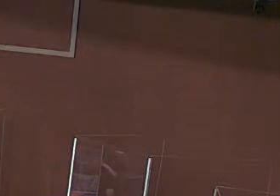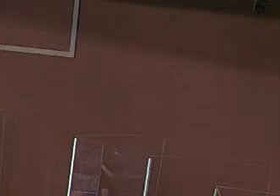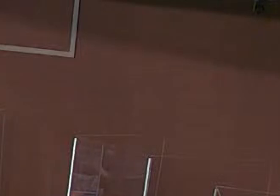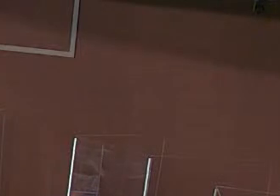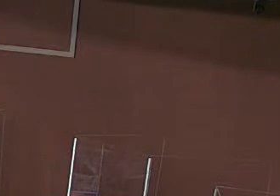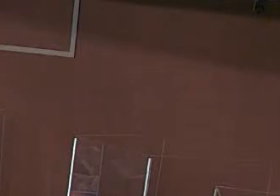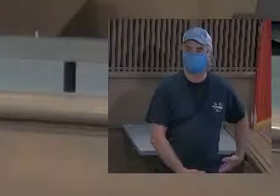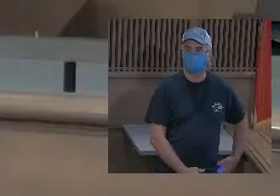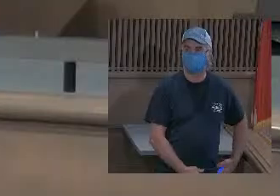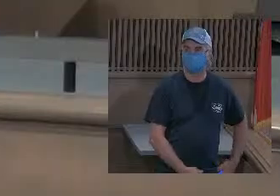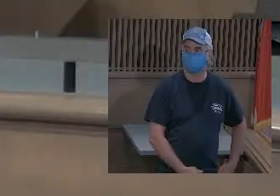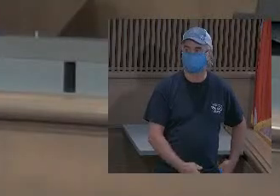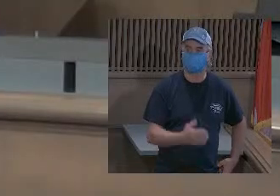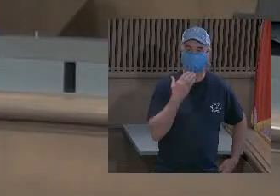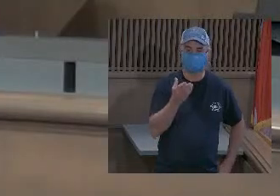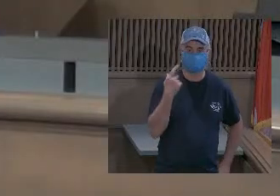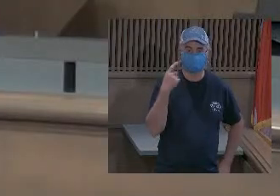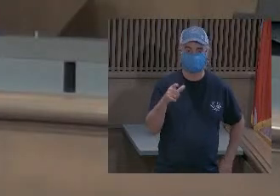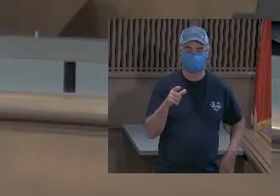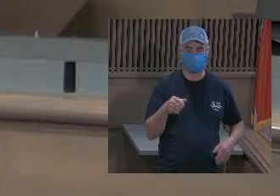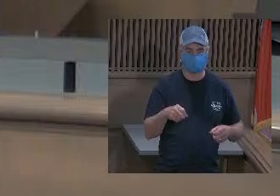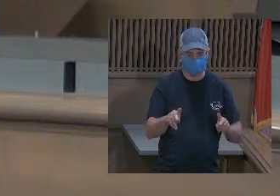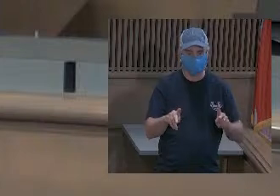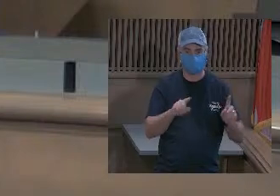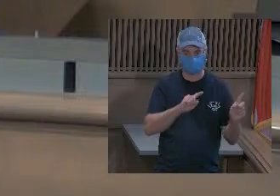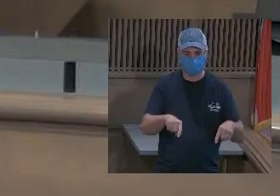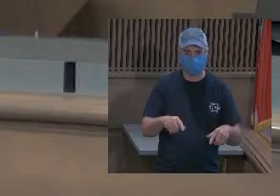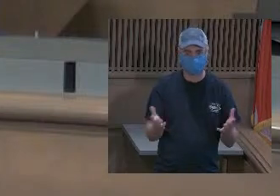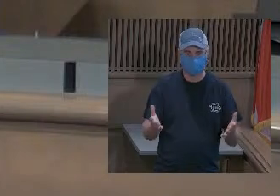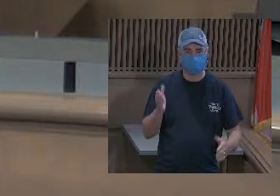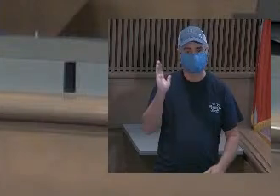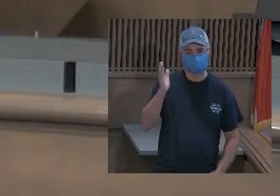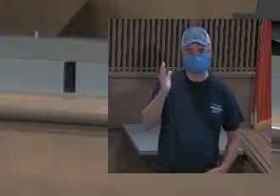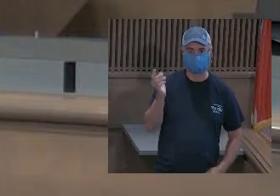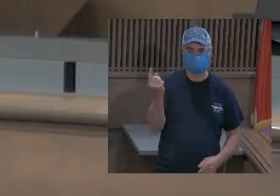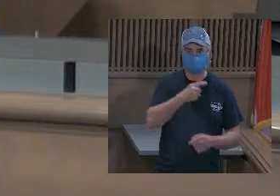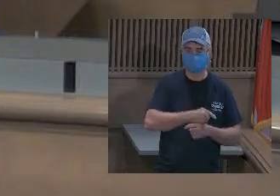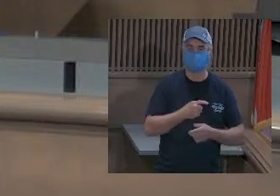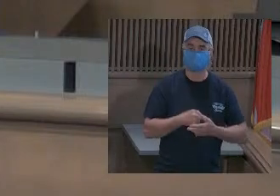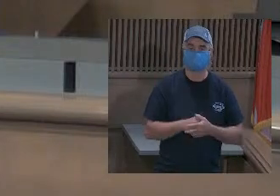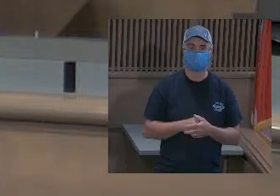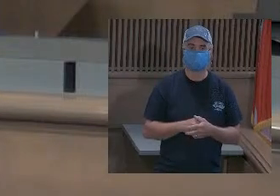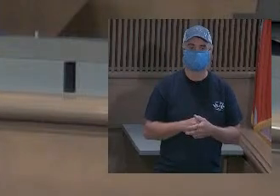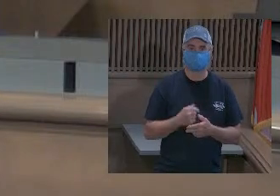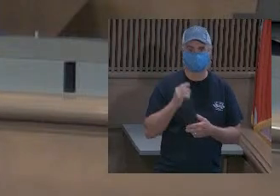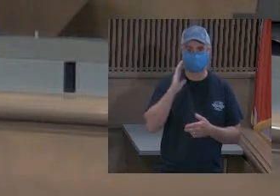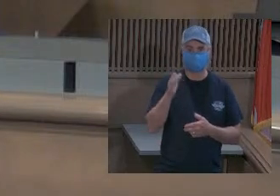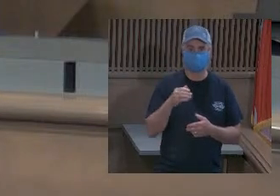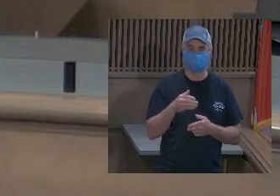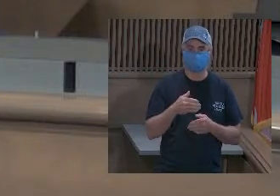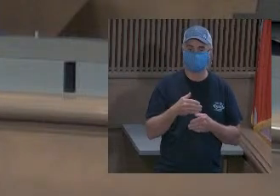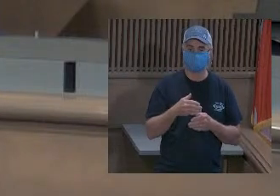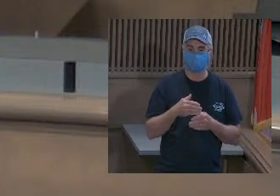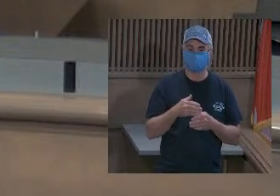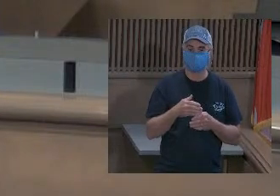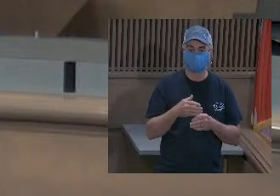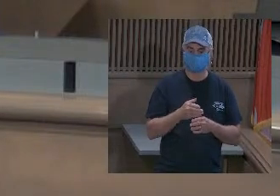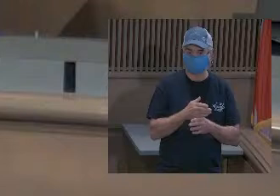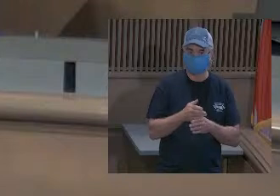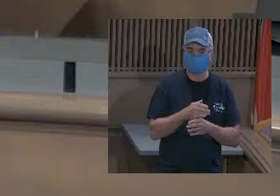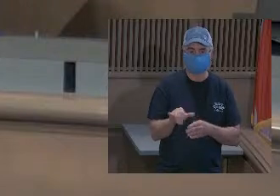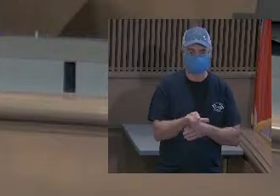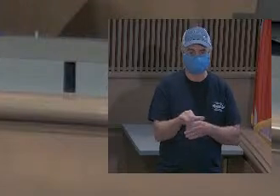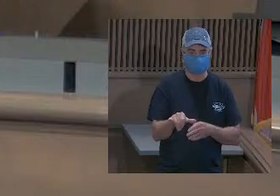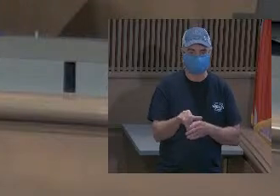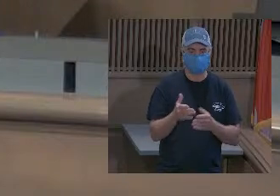Appreciate this opportunity to speak to the community and to everyone here. I'm going to echo the chairman's comments